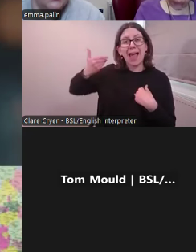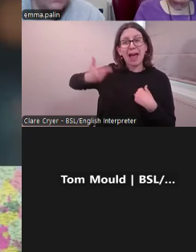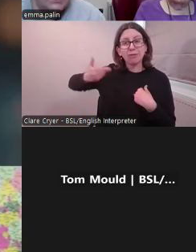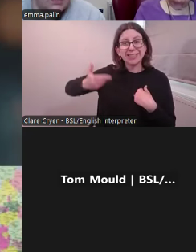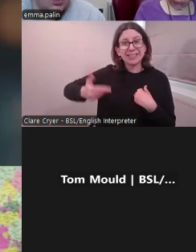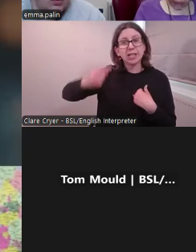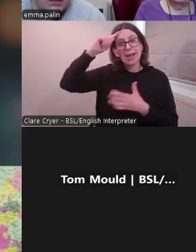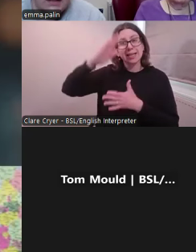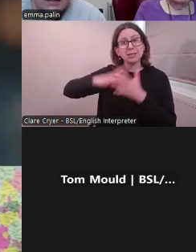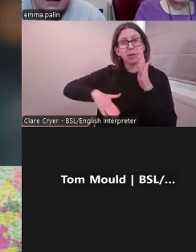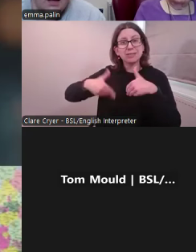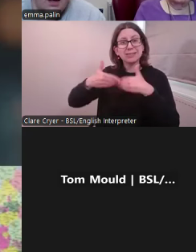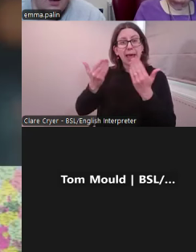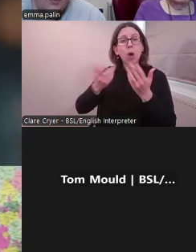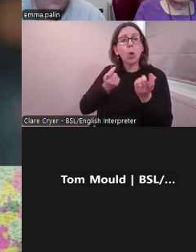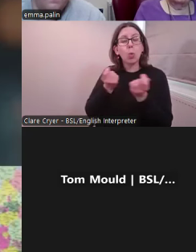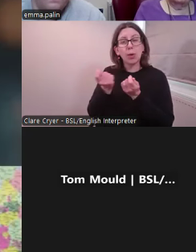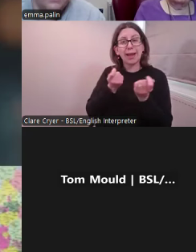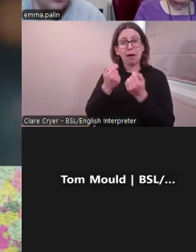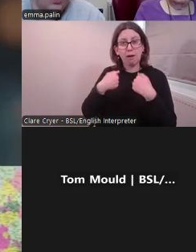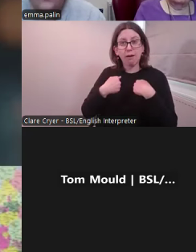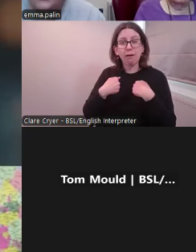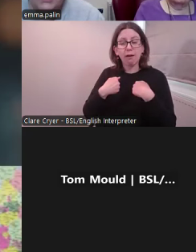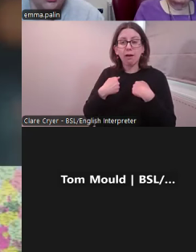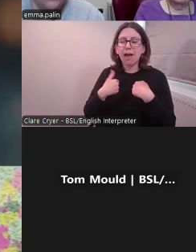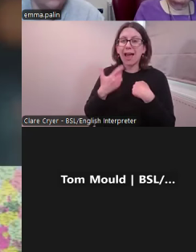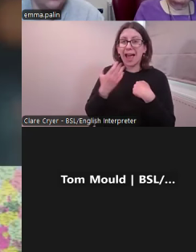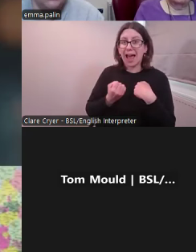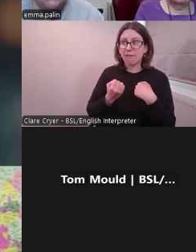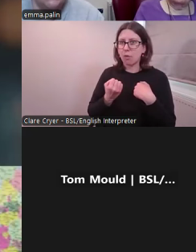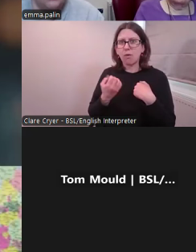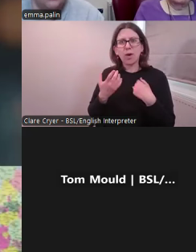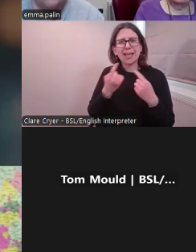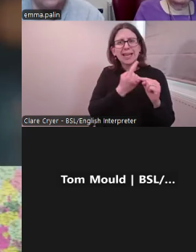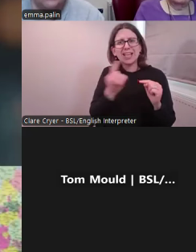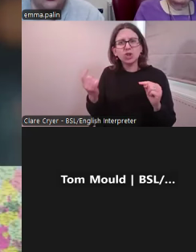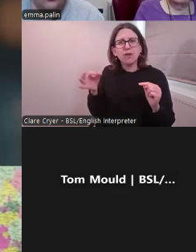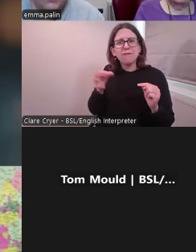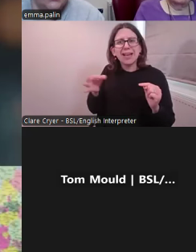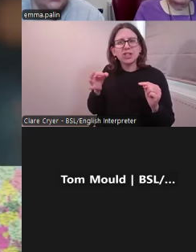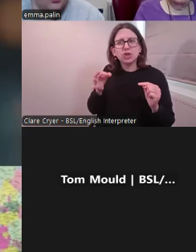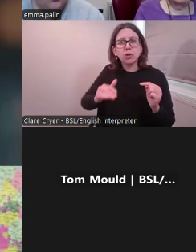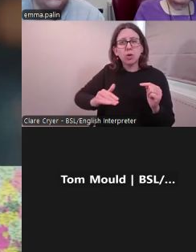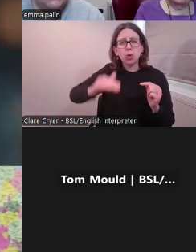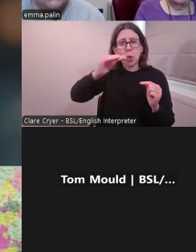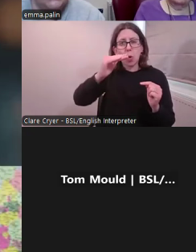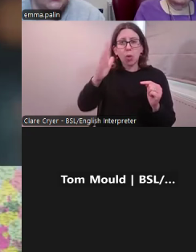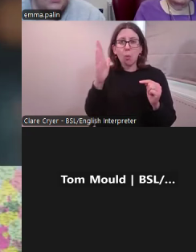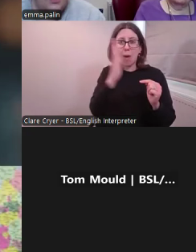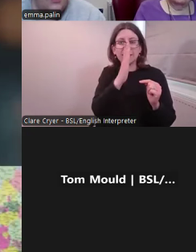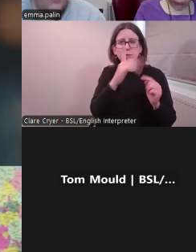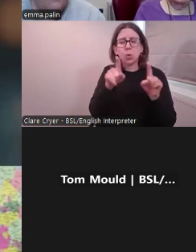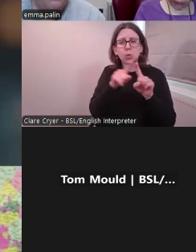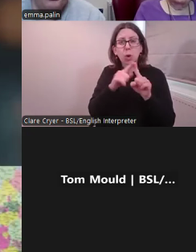and Experience Day Coordinator. There's one of us in each of our villages across the Northwest and the West Midlands.